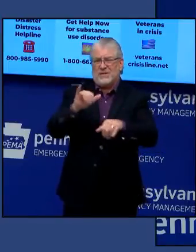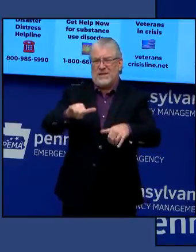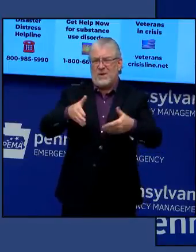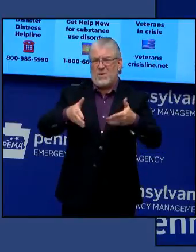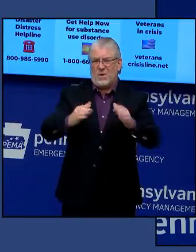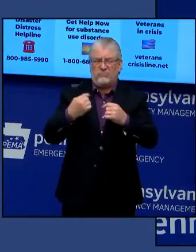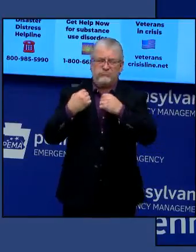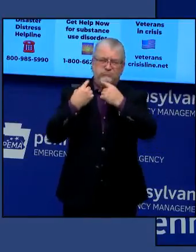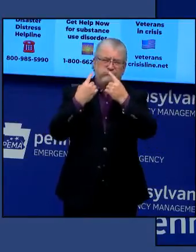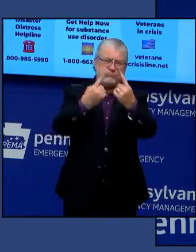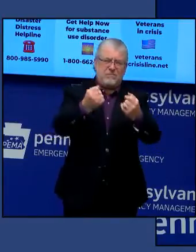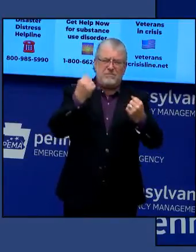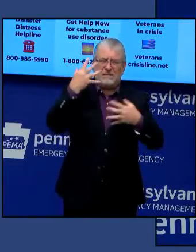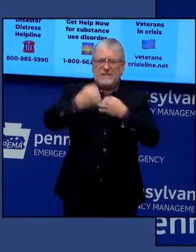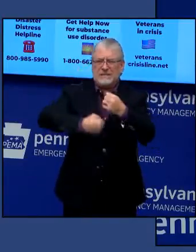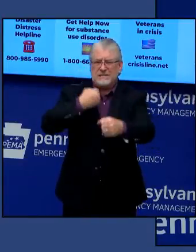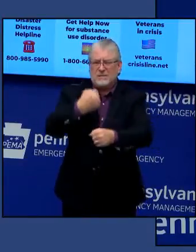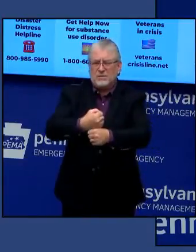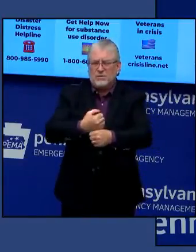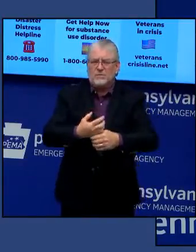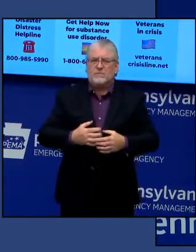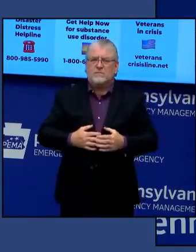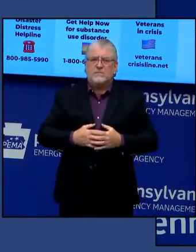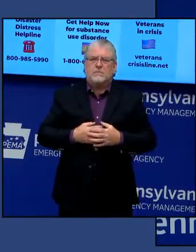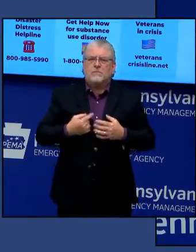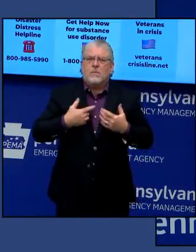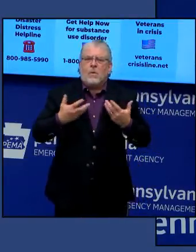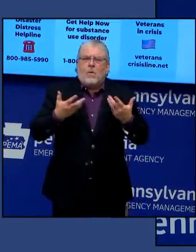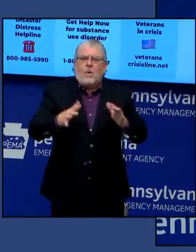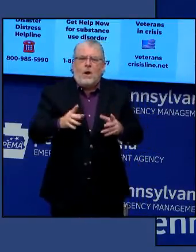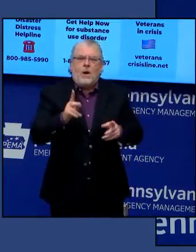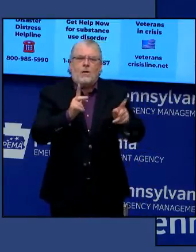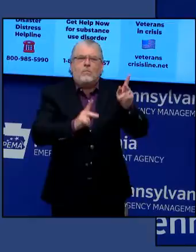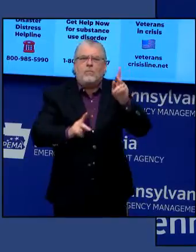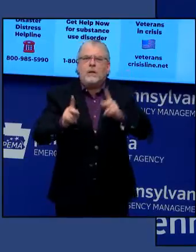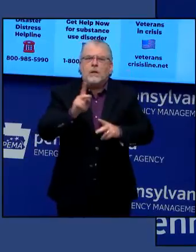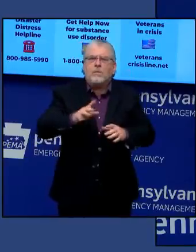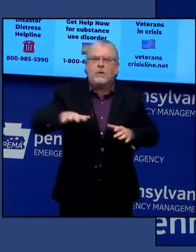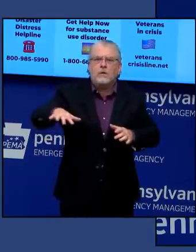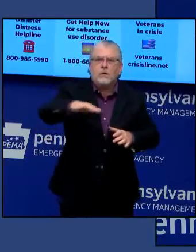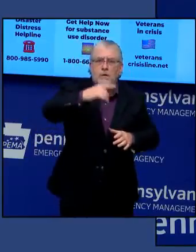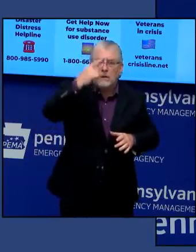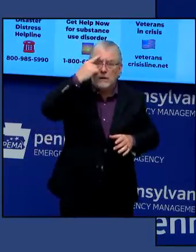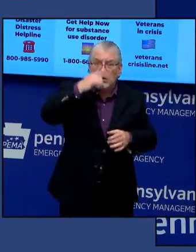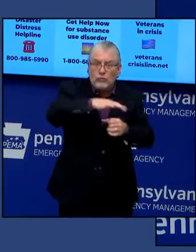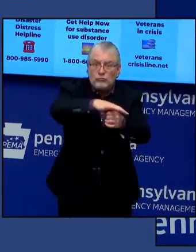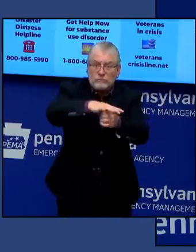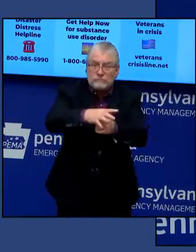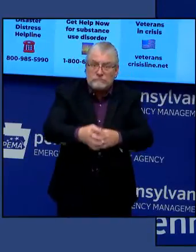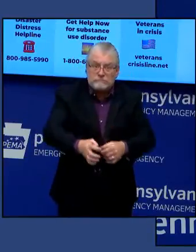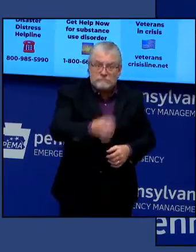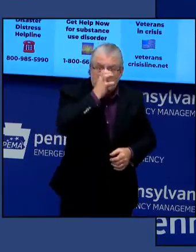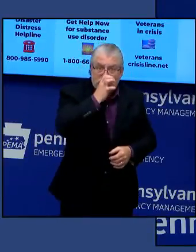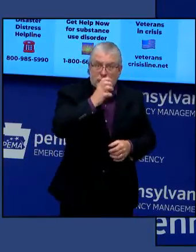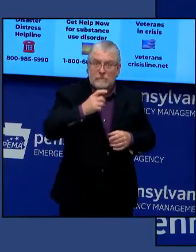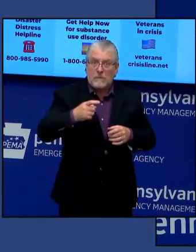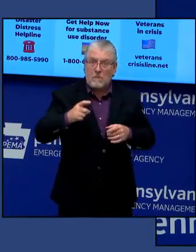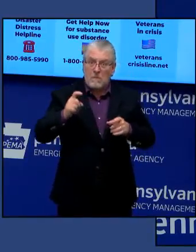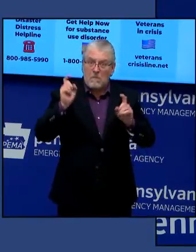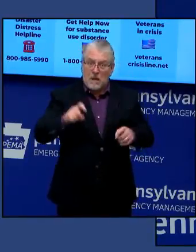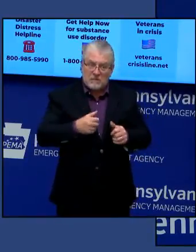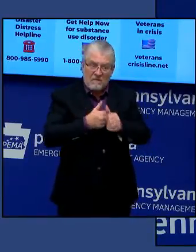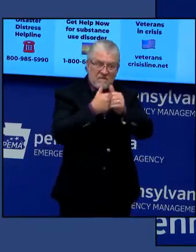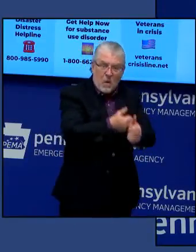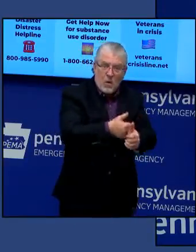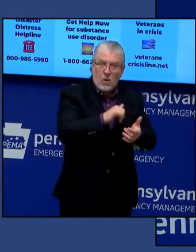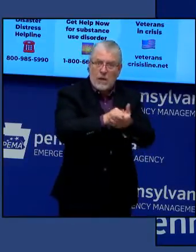of regions to hinder our progress with this. It's a way that we start thinking about the regions. The Altoona Mirror has